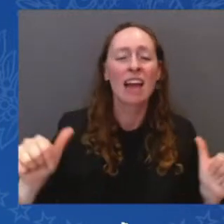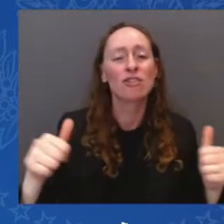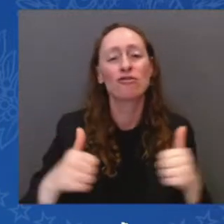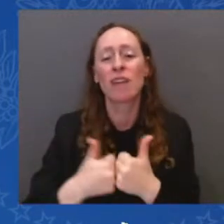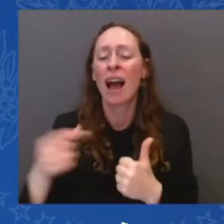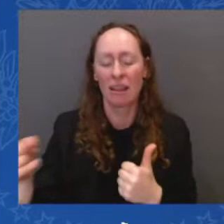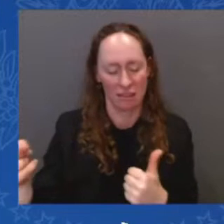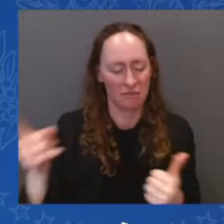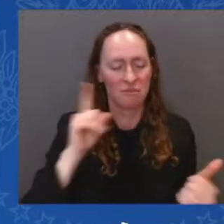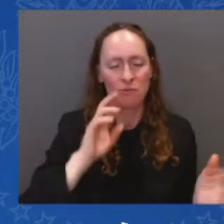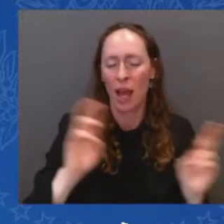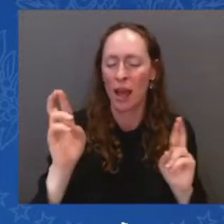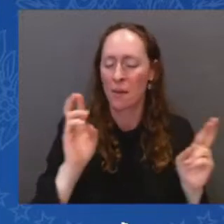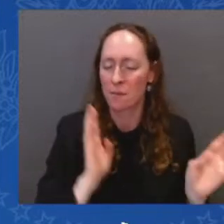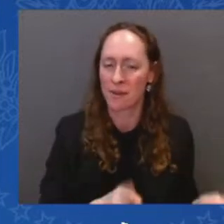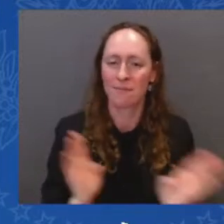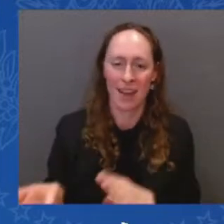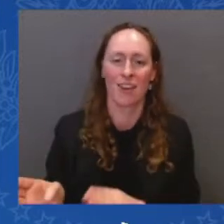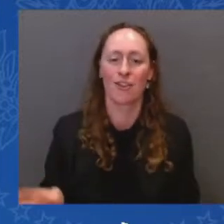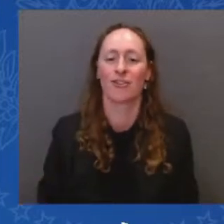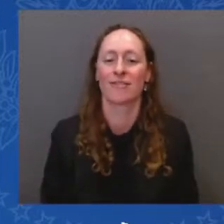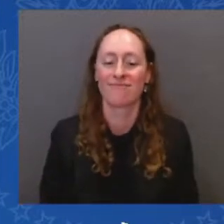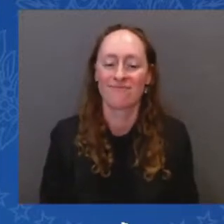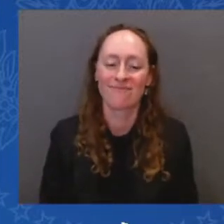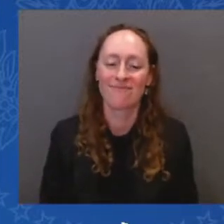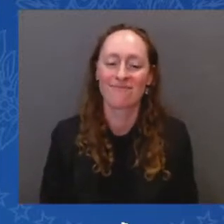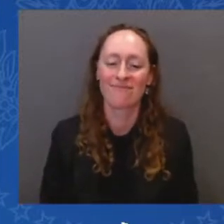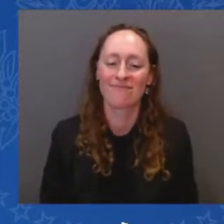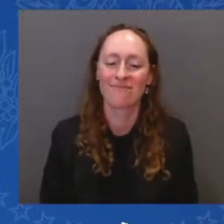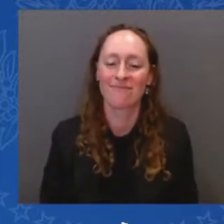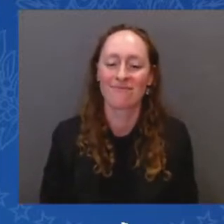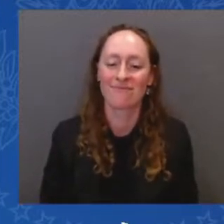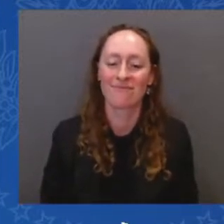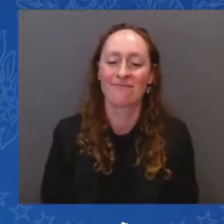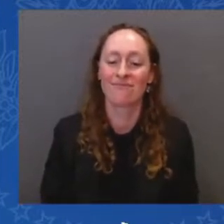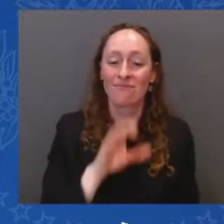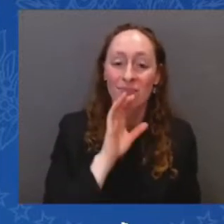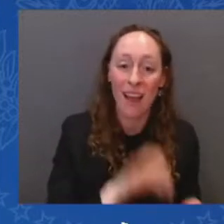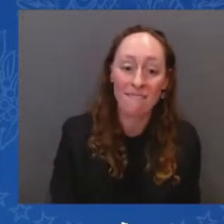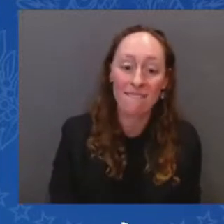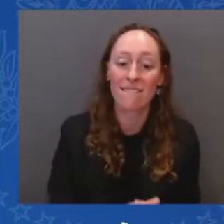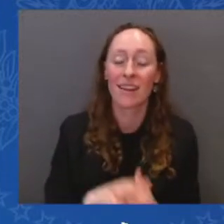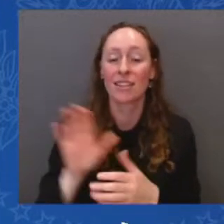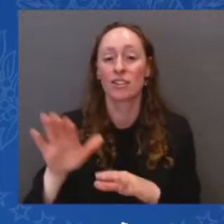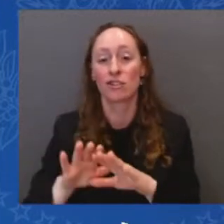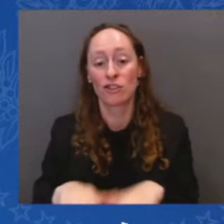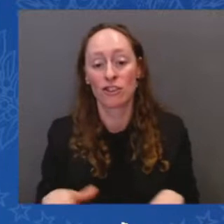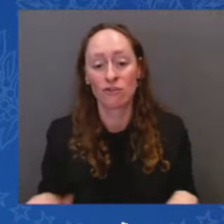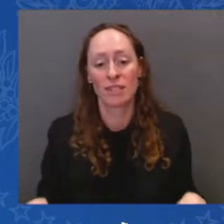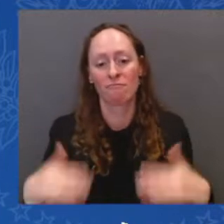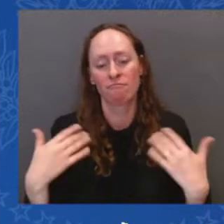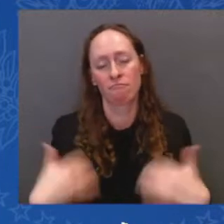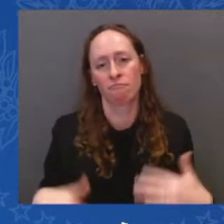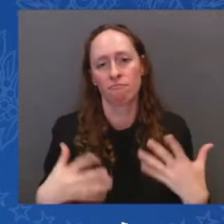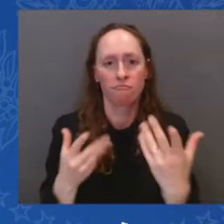beside him is his wife, Shireen, and their sons, who have been pillars of support throughout this journey.